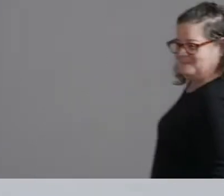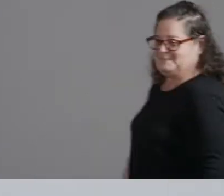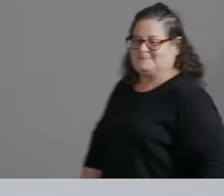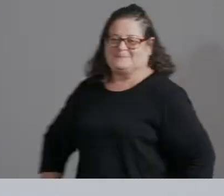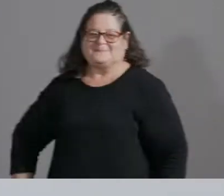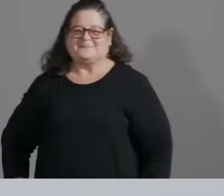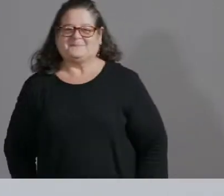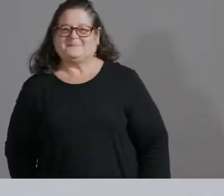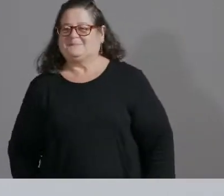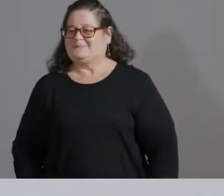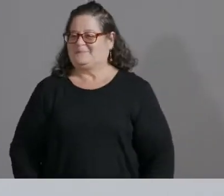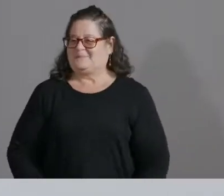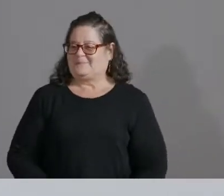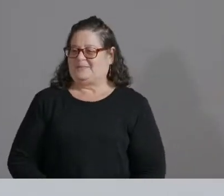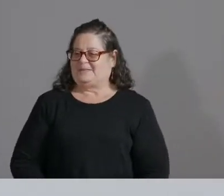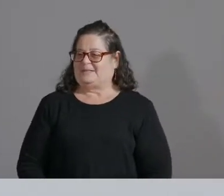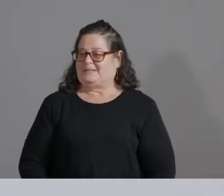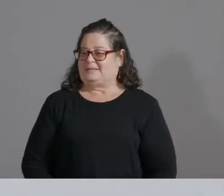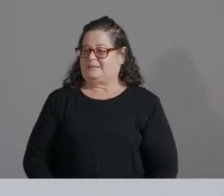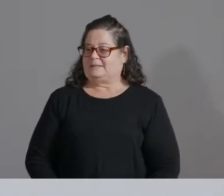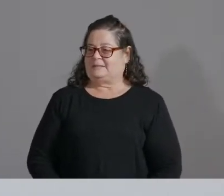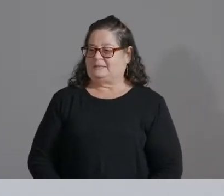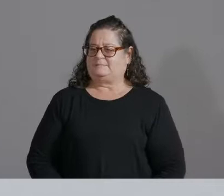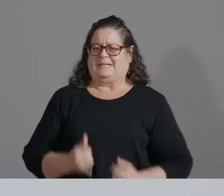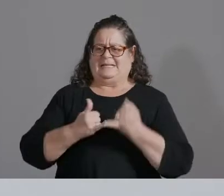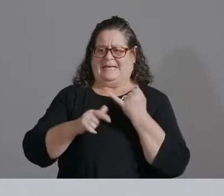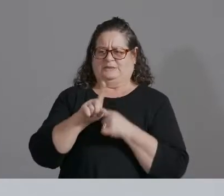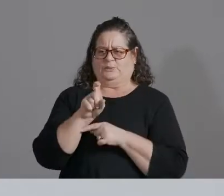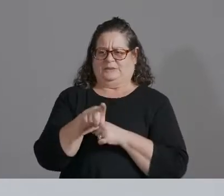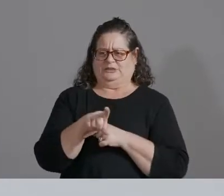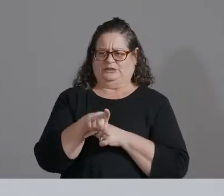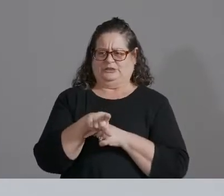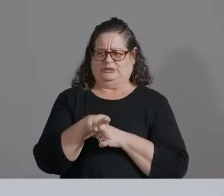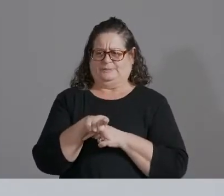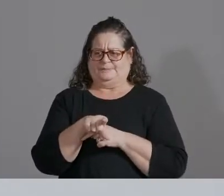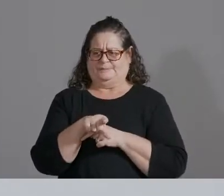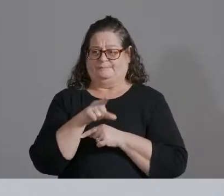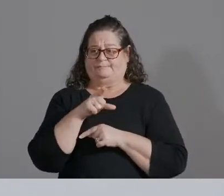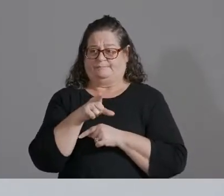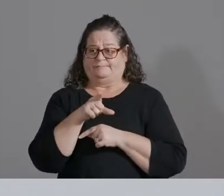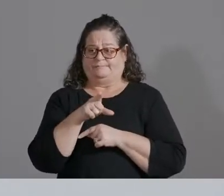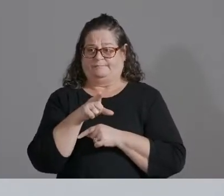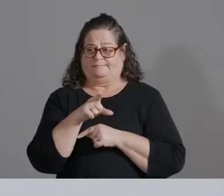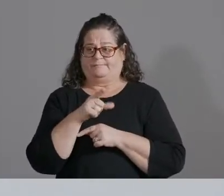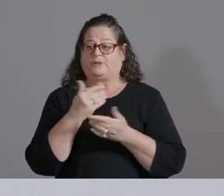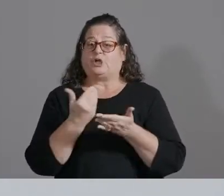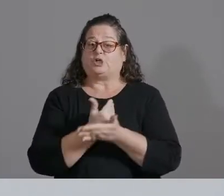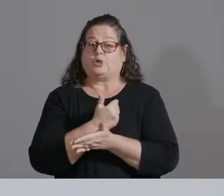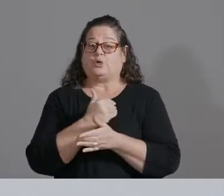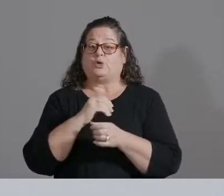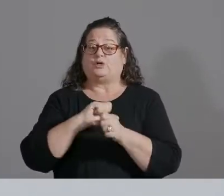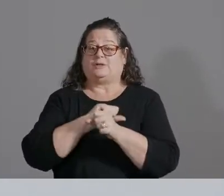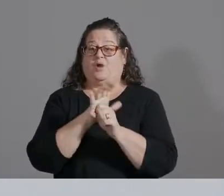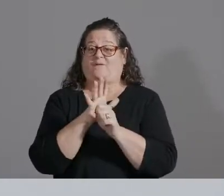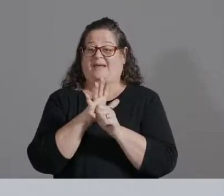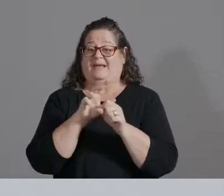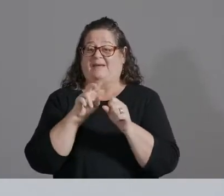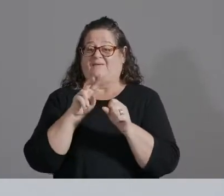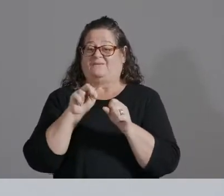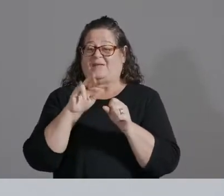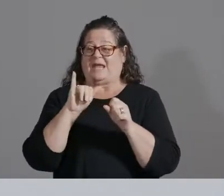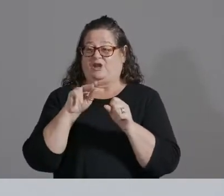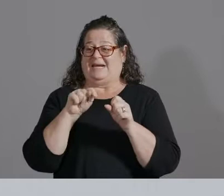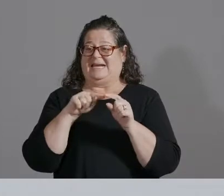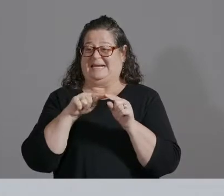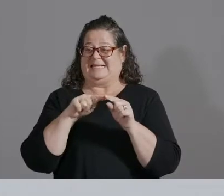dominance, or do you think we'll get out in front of it? So, as we watch the transmission spread of